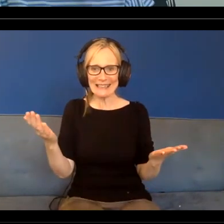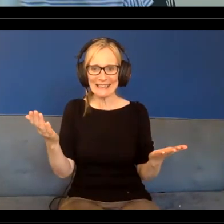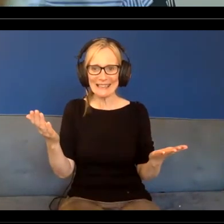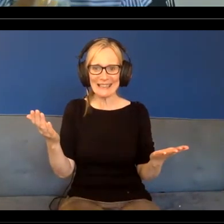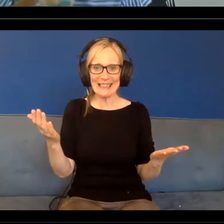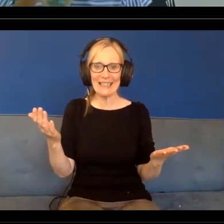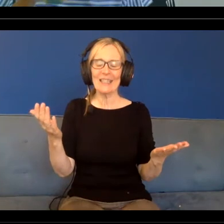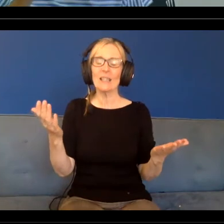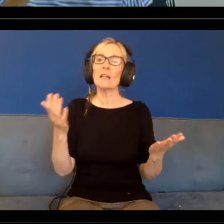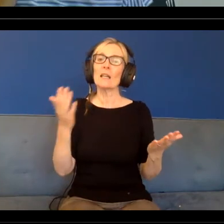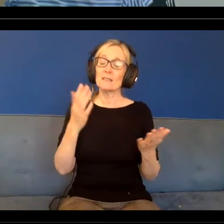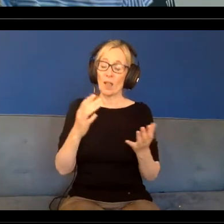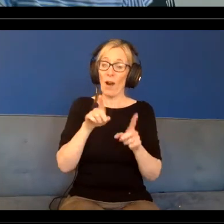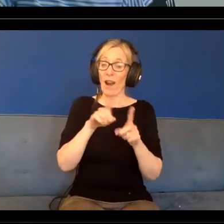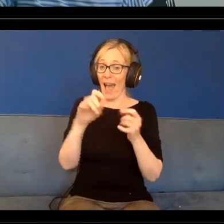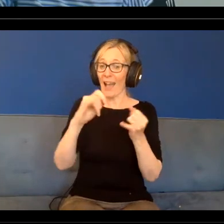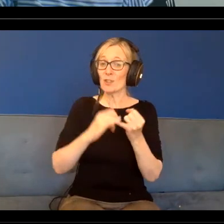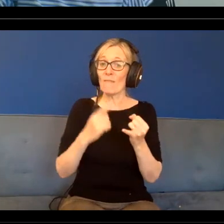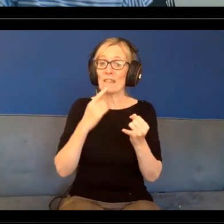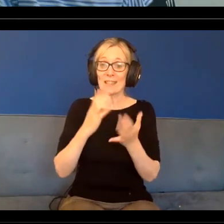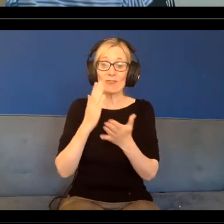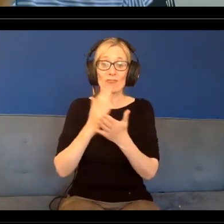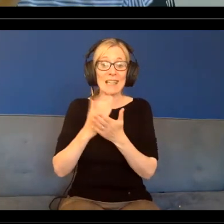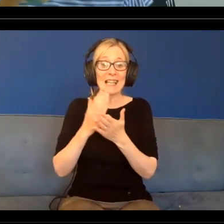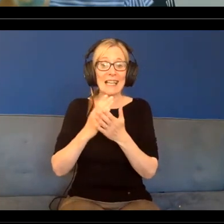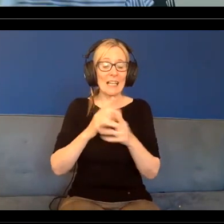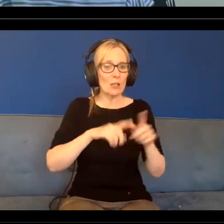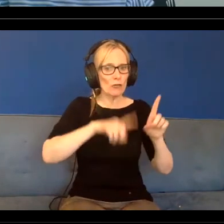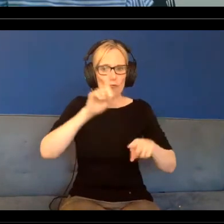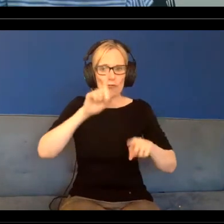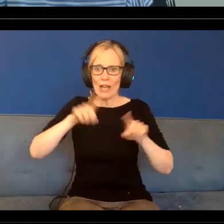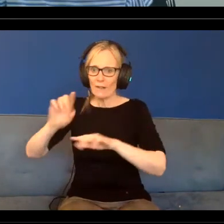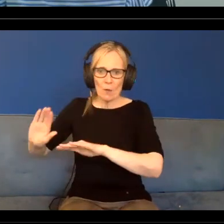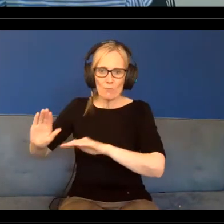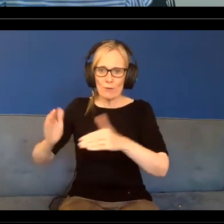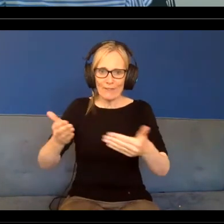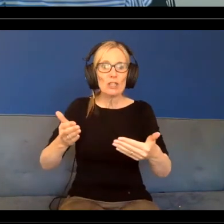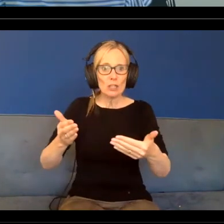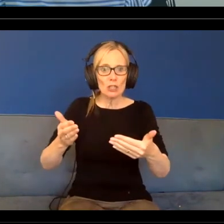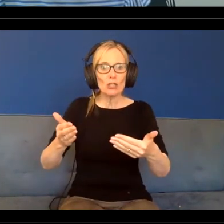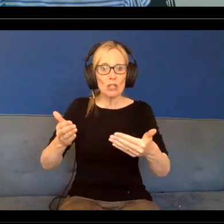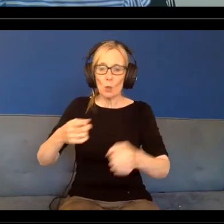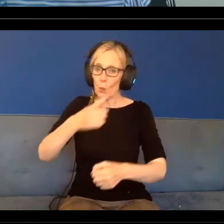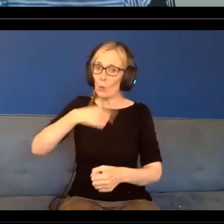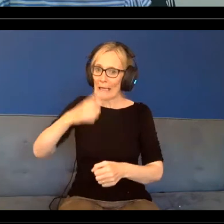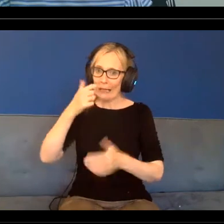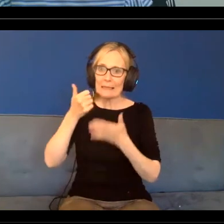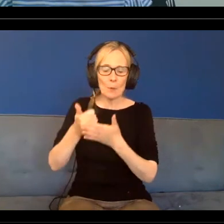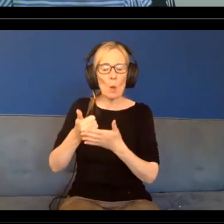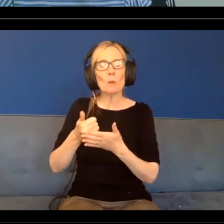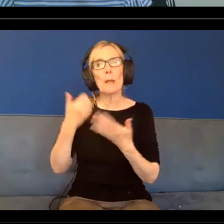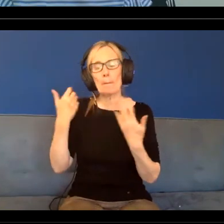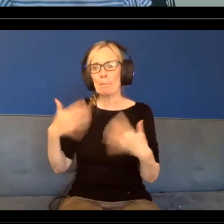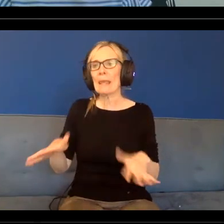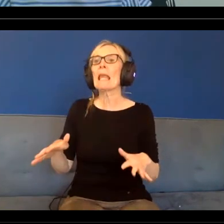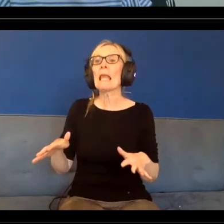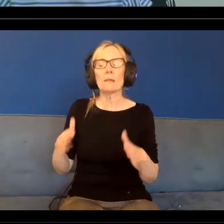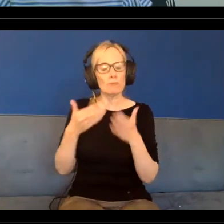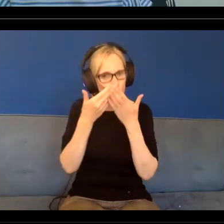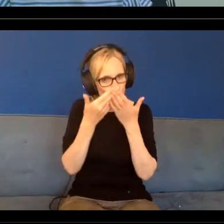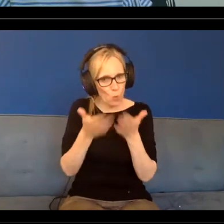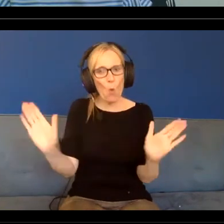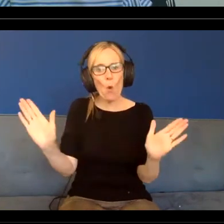And as Sophie said, the range of provision we've been able to support has been very broad. So